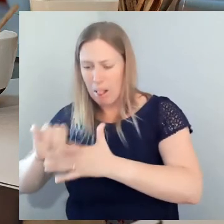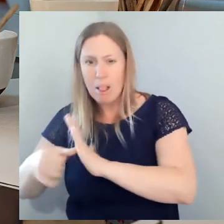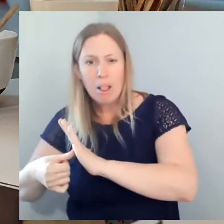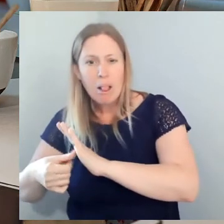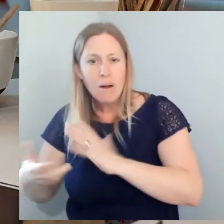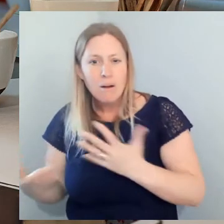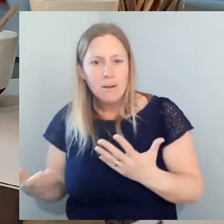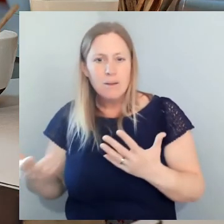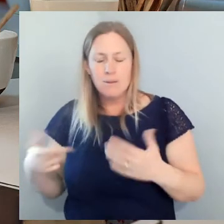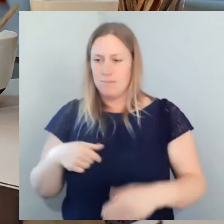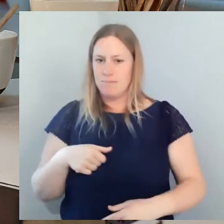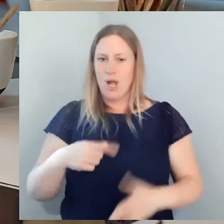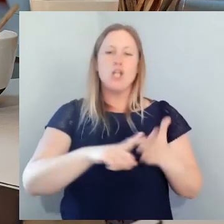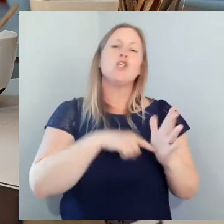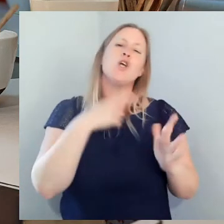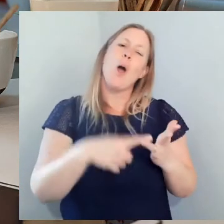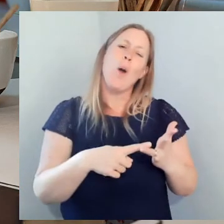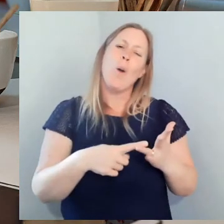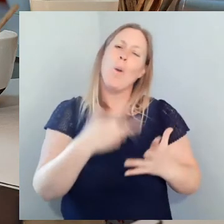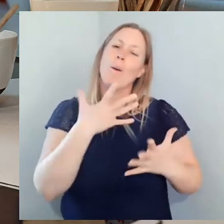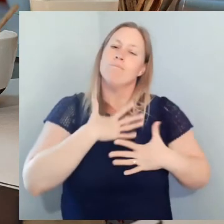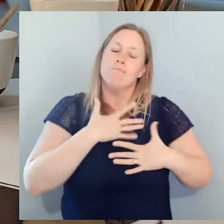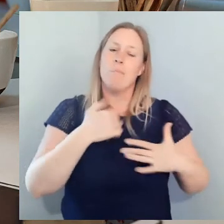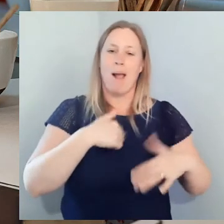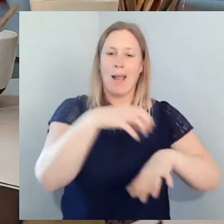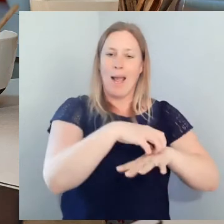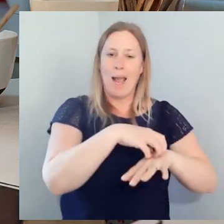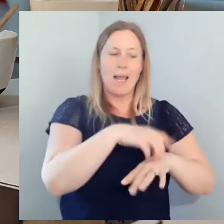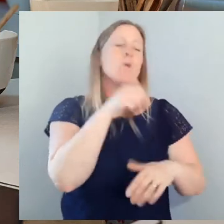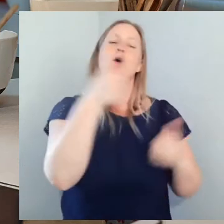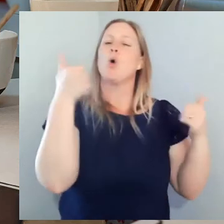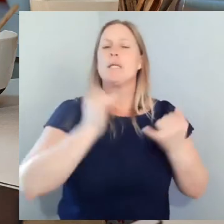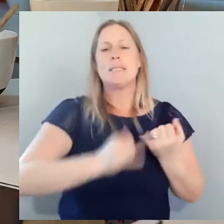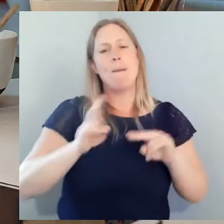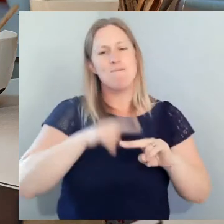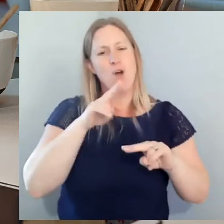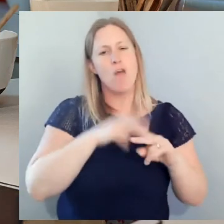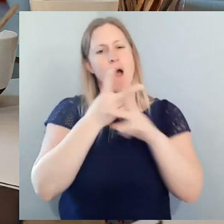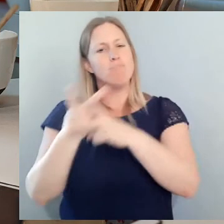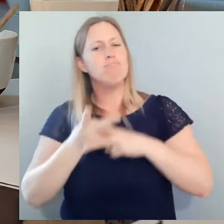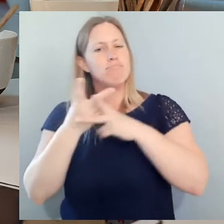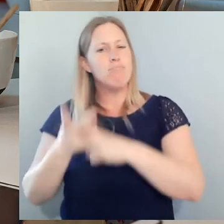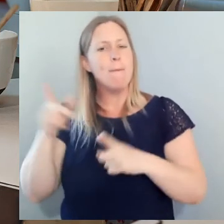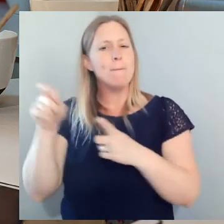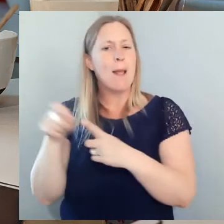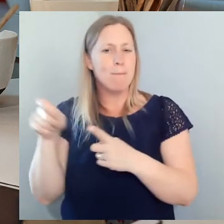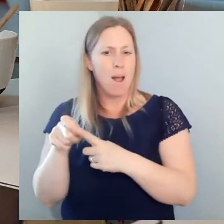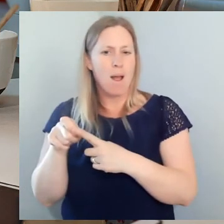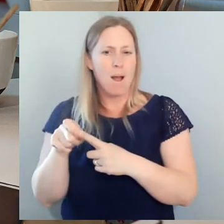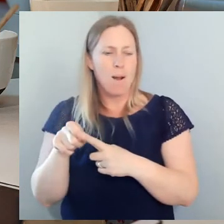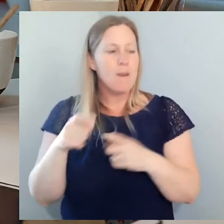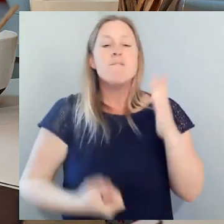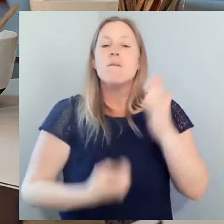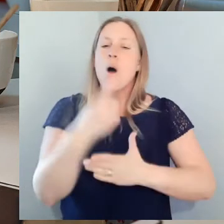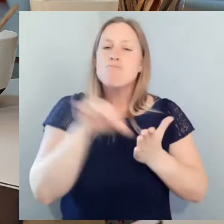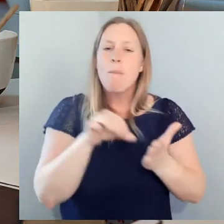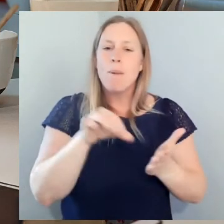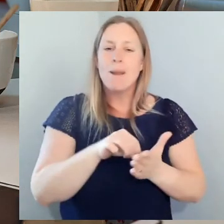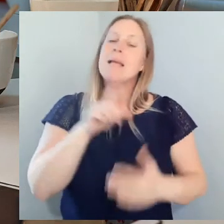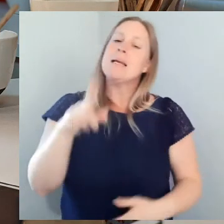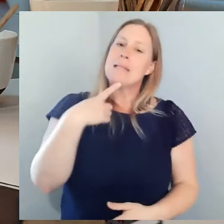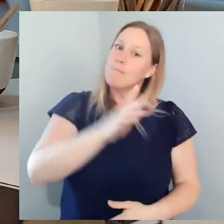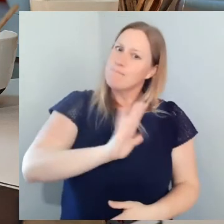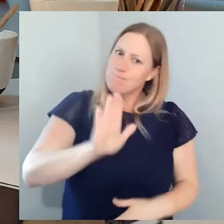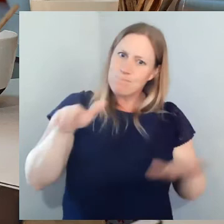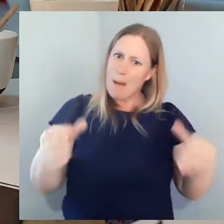dairy. Joe used to love my cakes, and he was a good stepfather to Pippa. Whenever we had problems with her, he